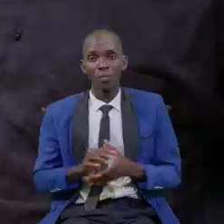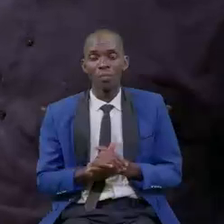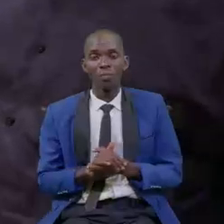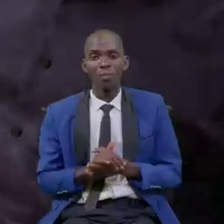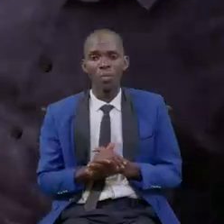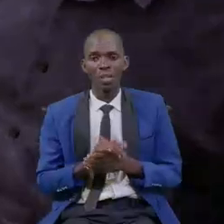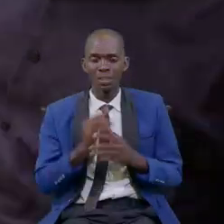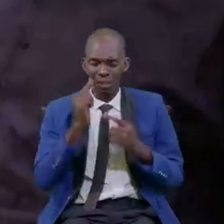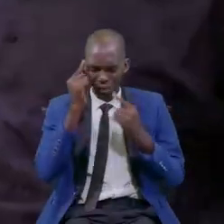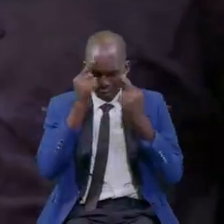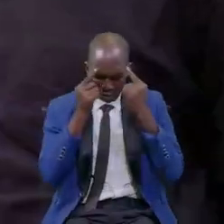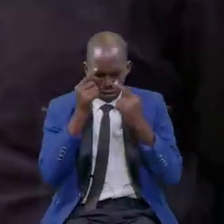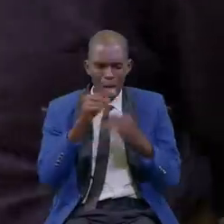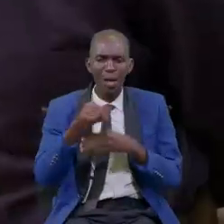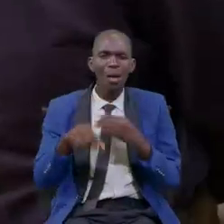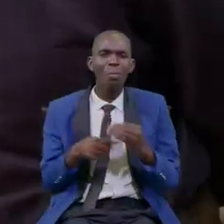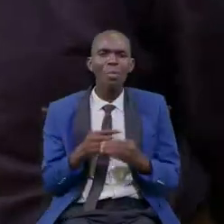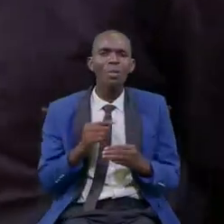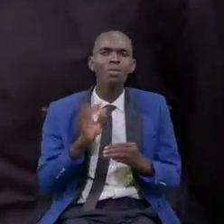Think about eternity.